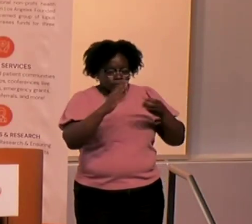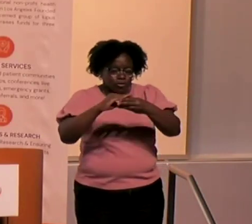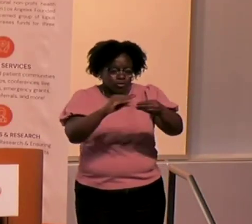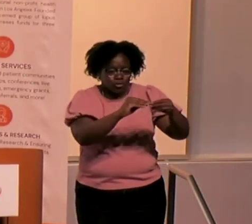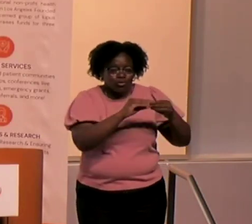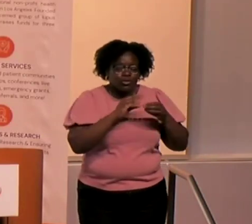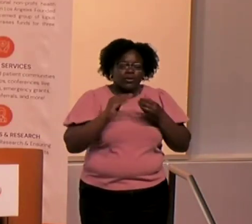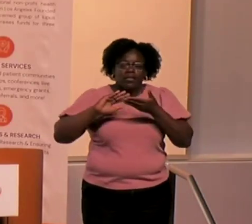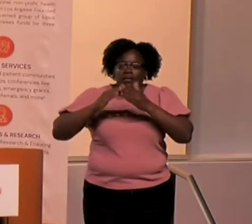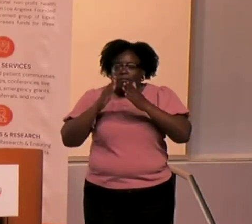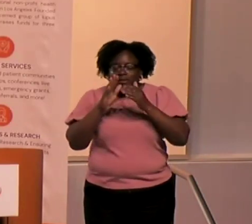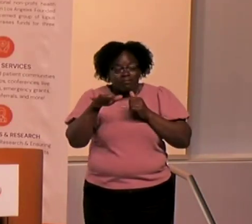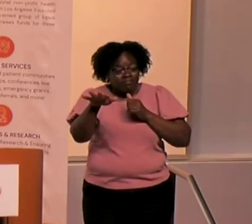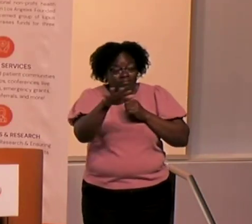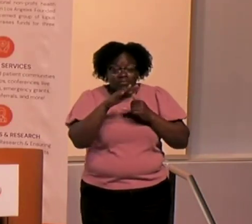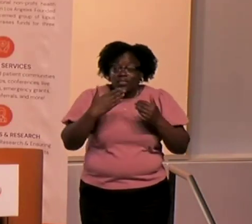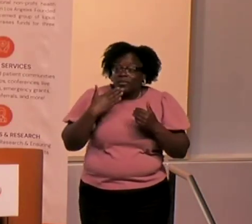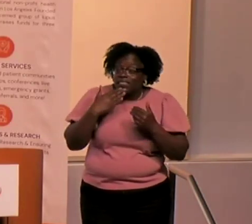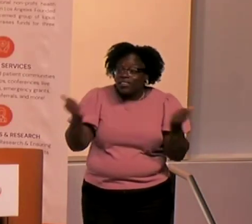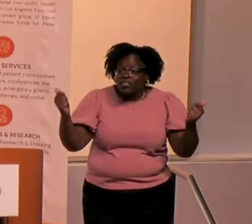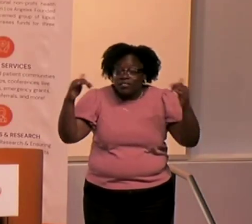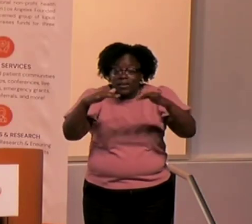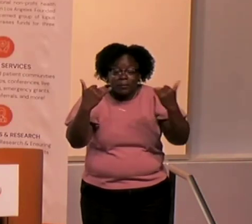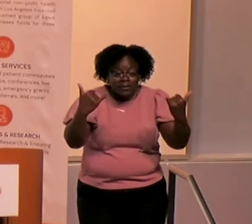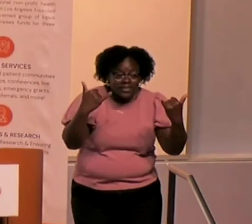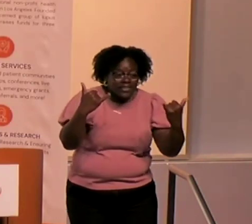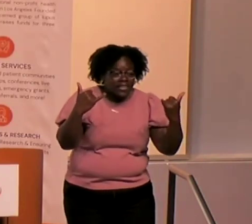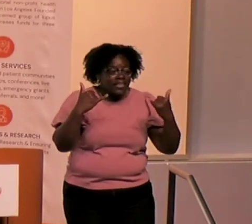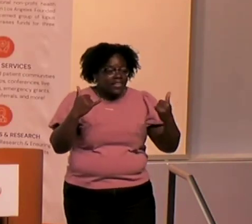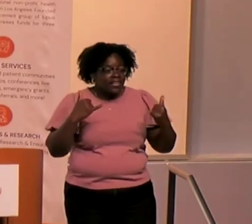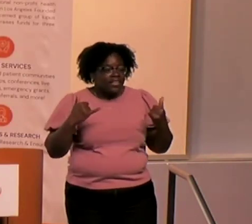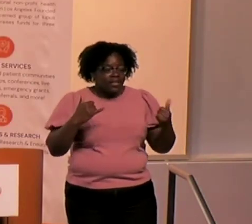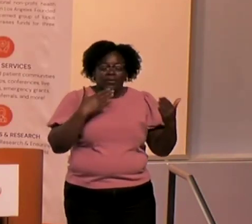the community. And we thank everybody for coming today. We're going to do